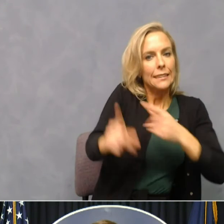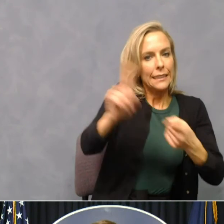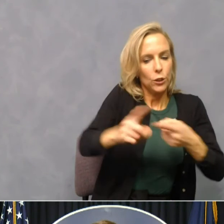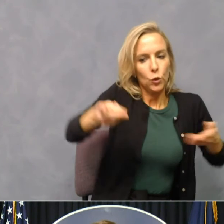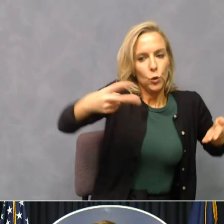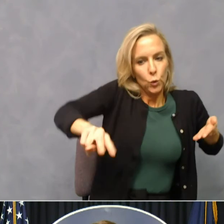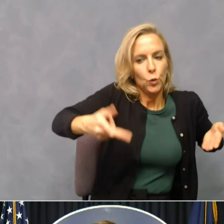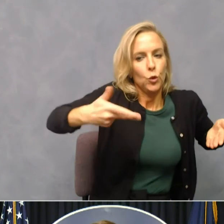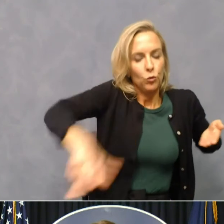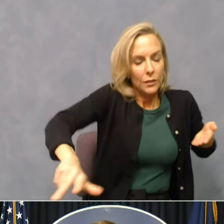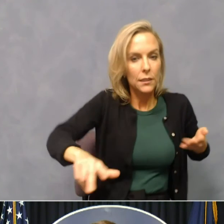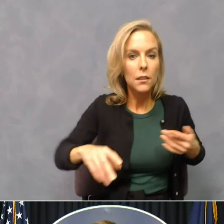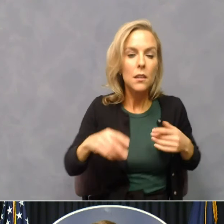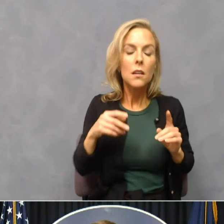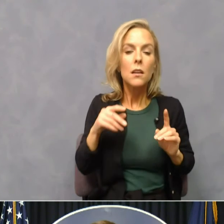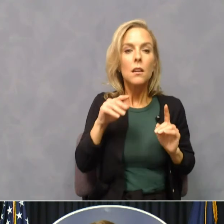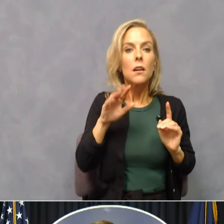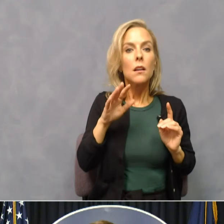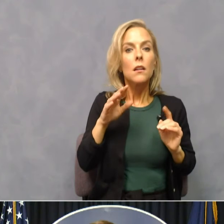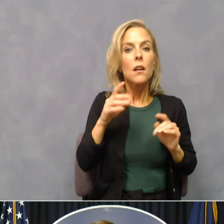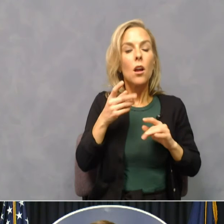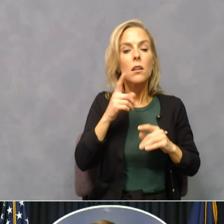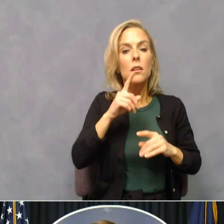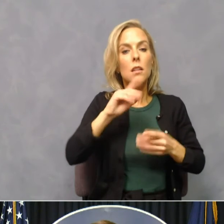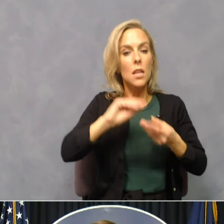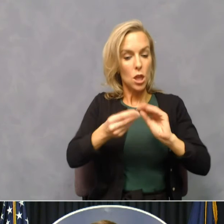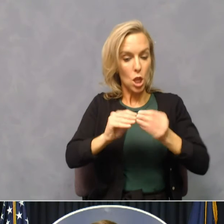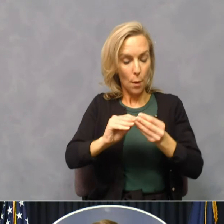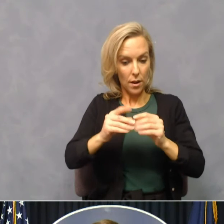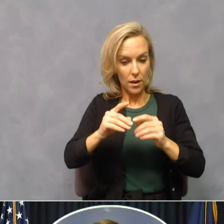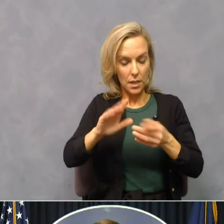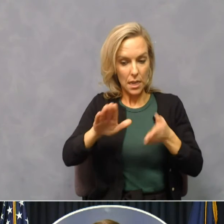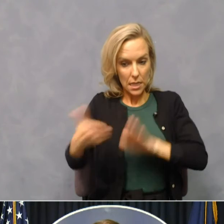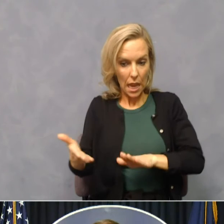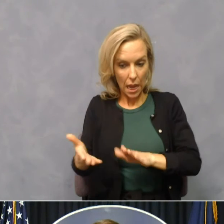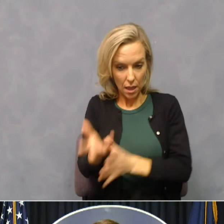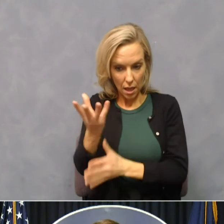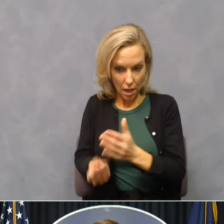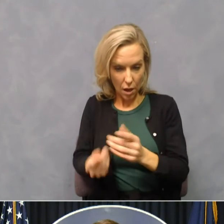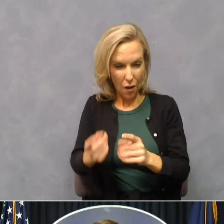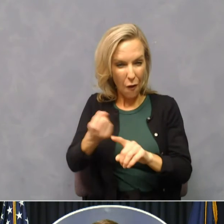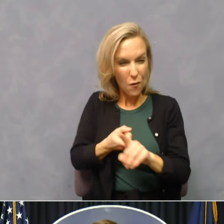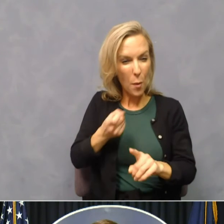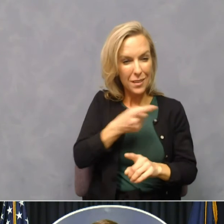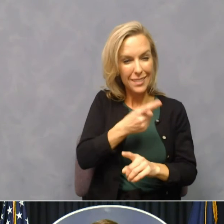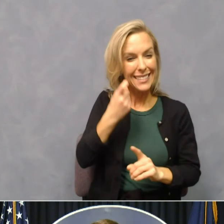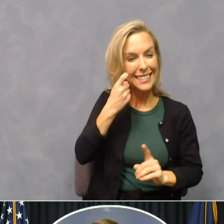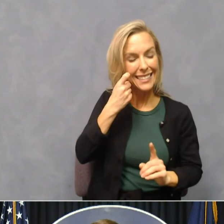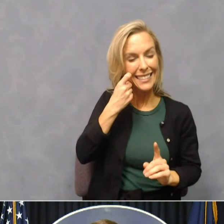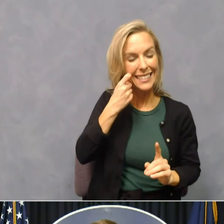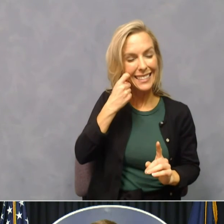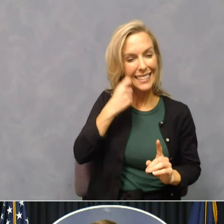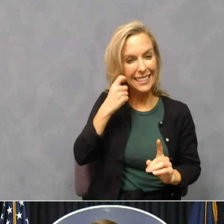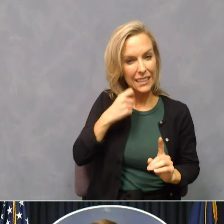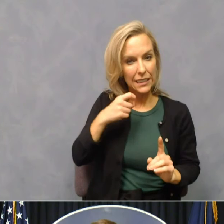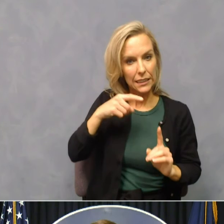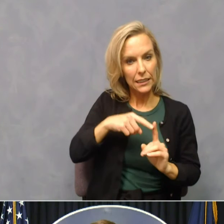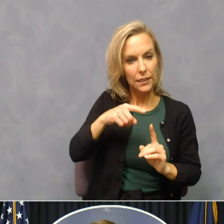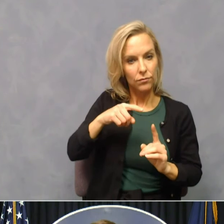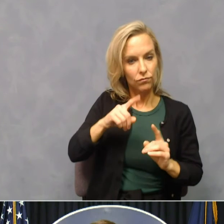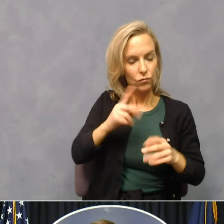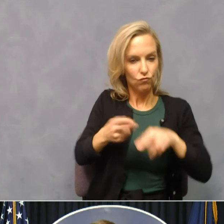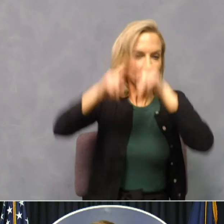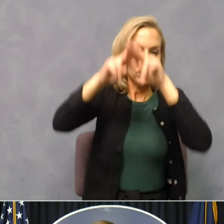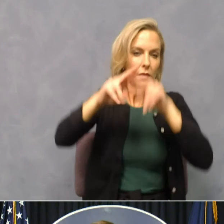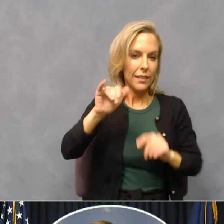deaths, are the number of deaths that occur when we had that drastic increase of cases. Now, we